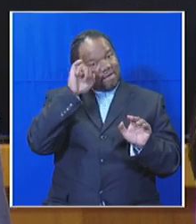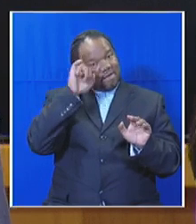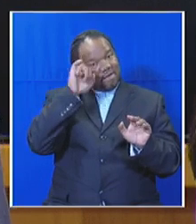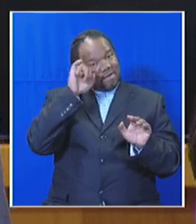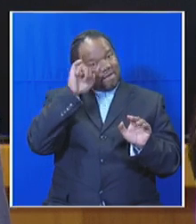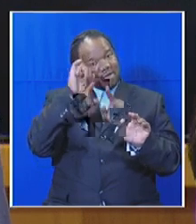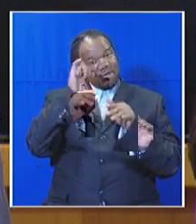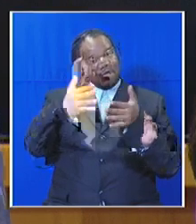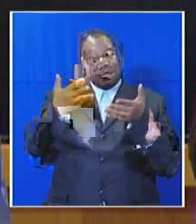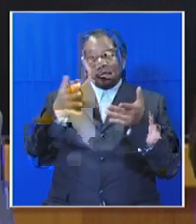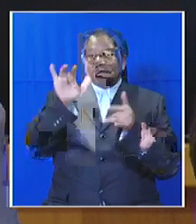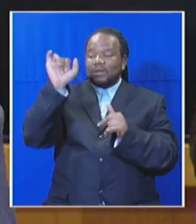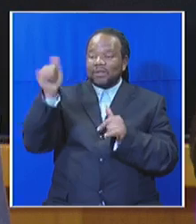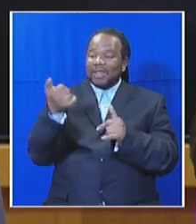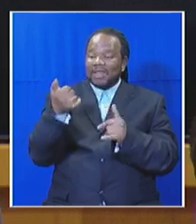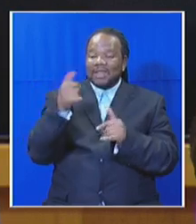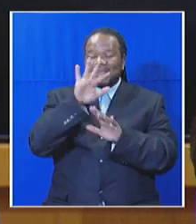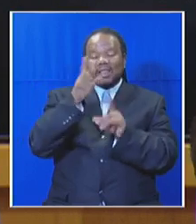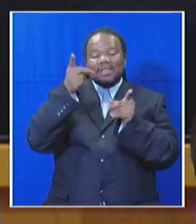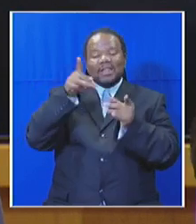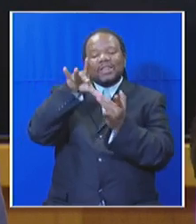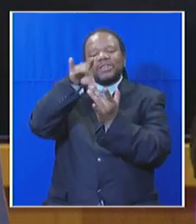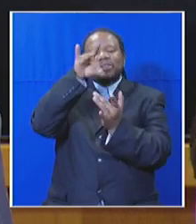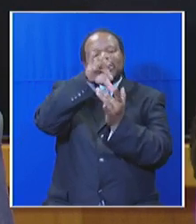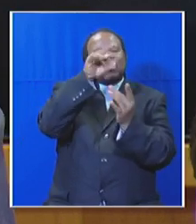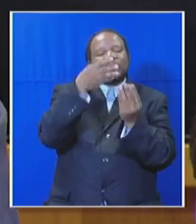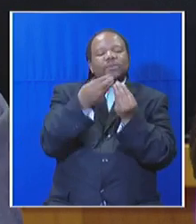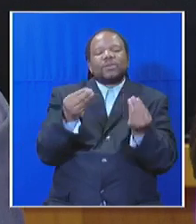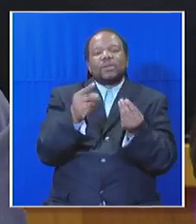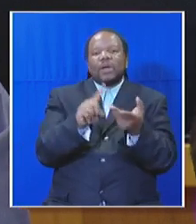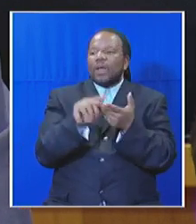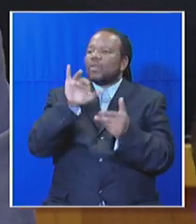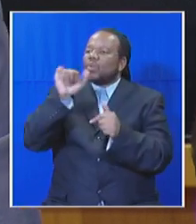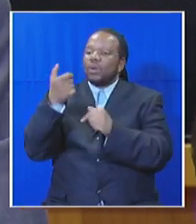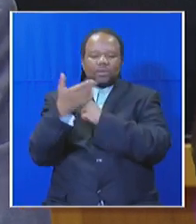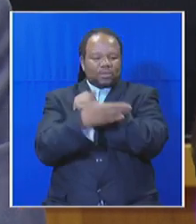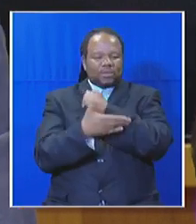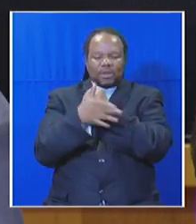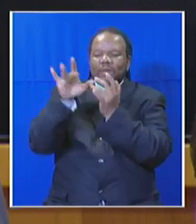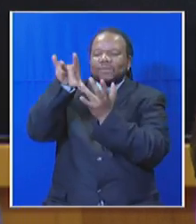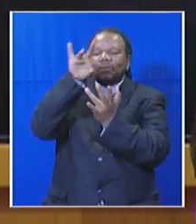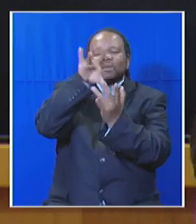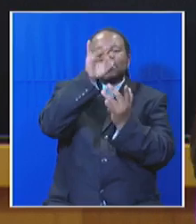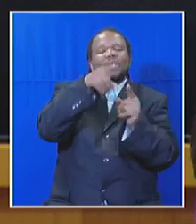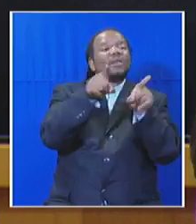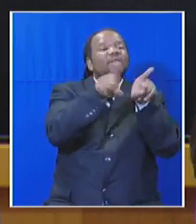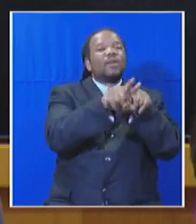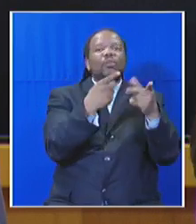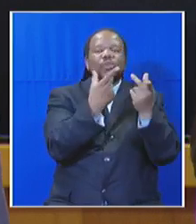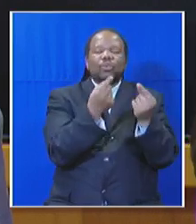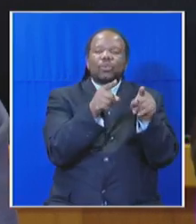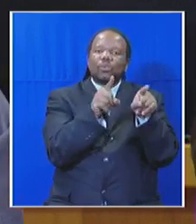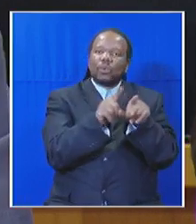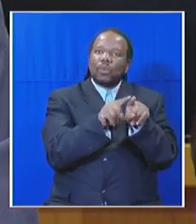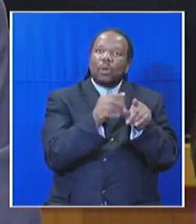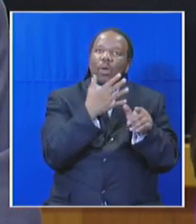bring solutions to selective African problems, same as you did and you selected with the option of